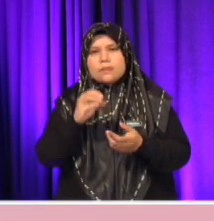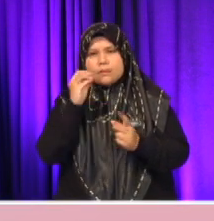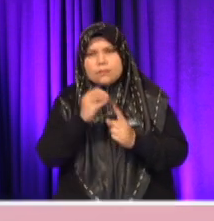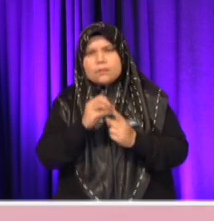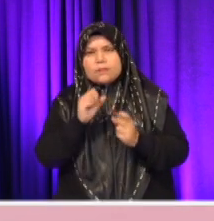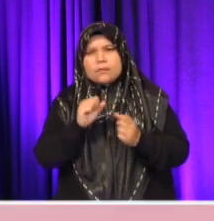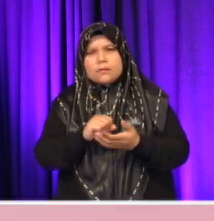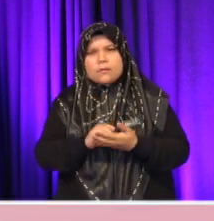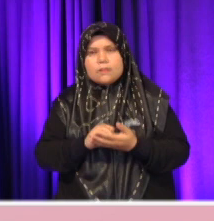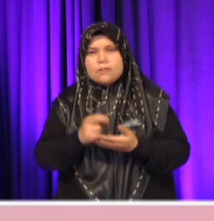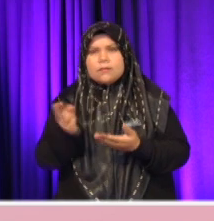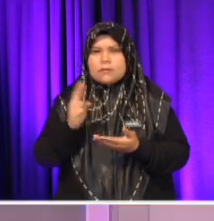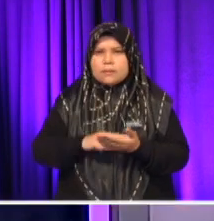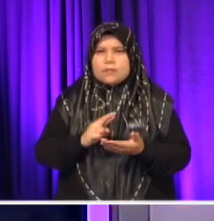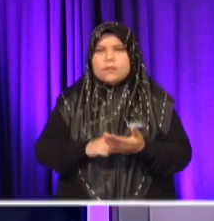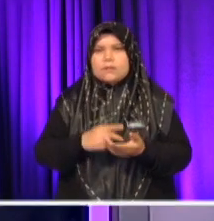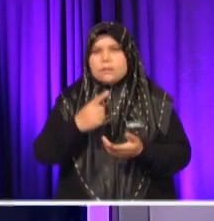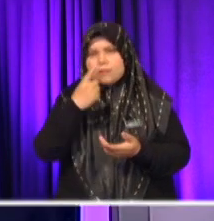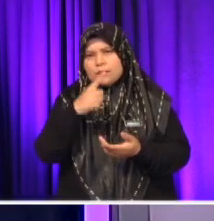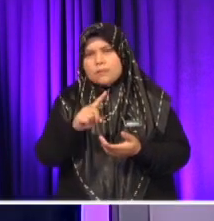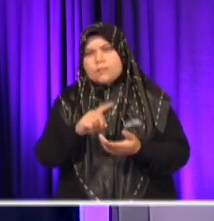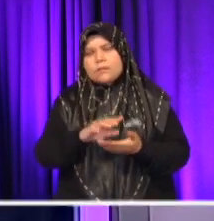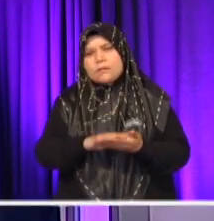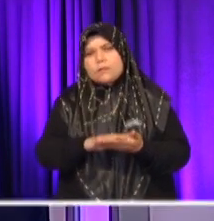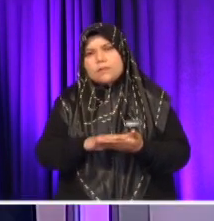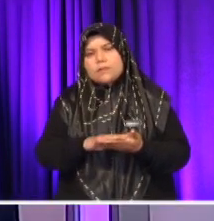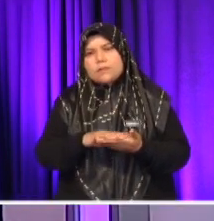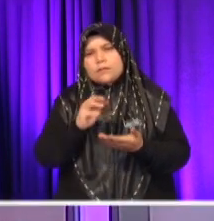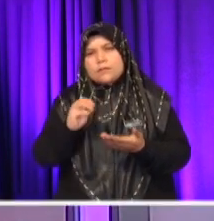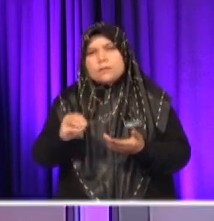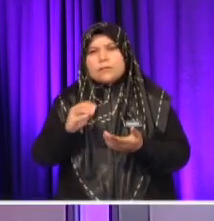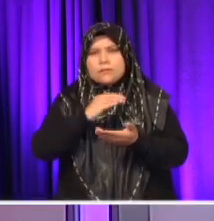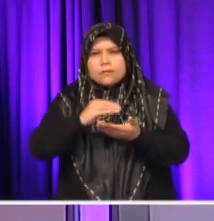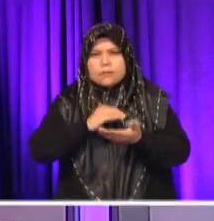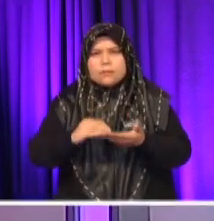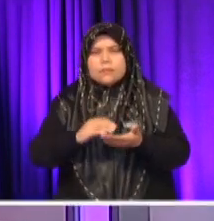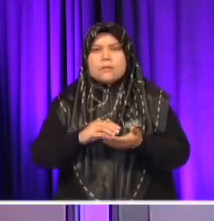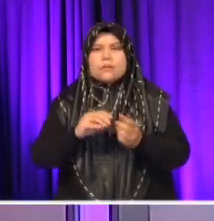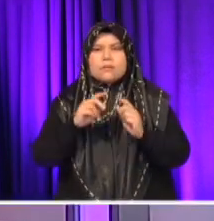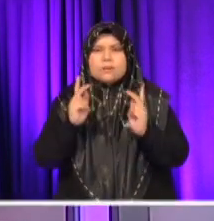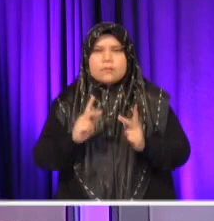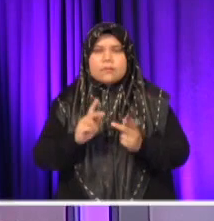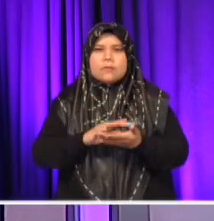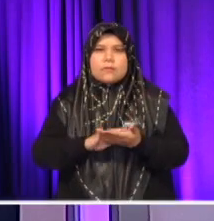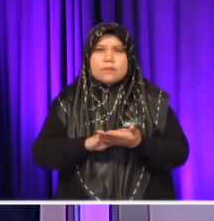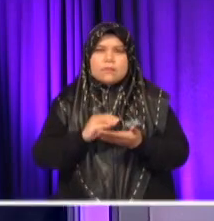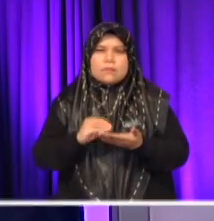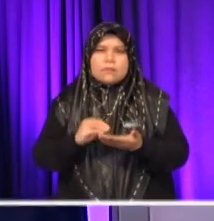can repeat, this is also they are also derived from the curriculum document. Okay, understood. All right,